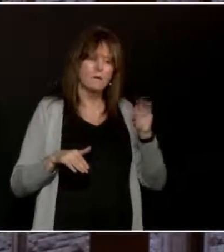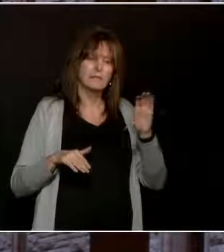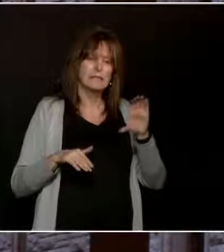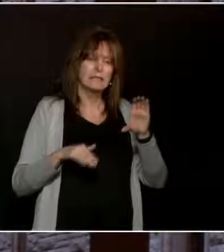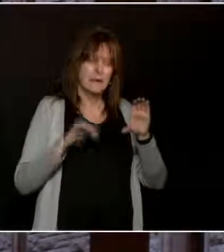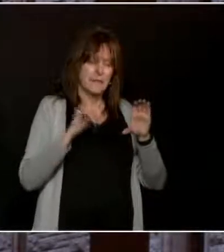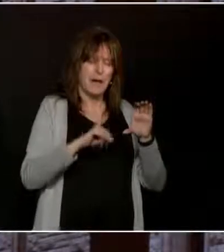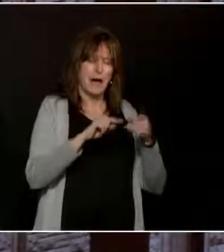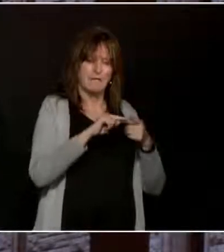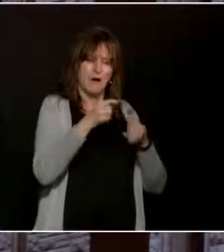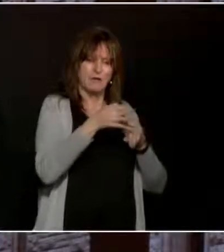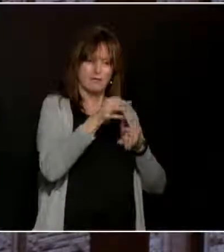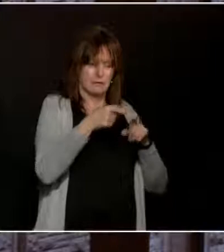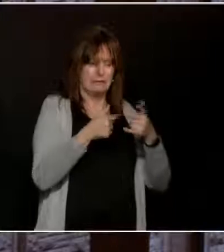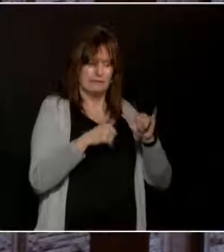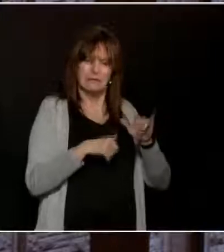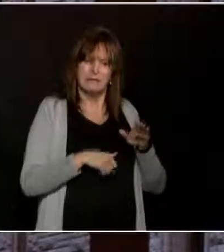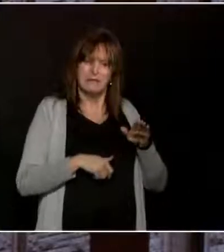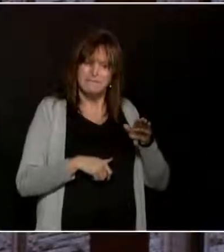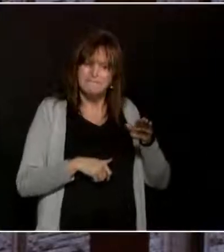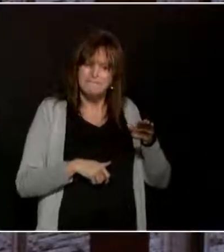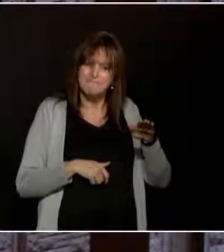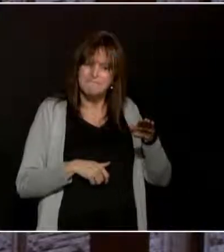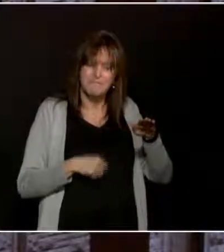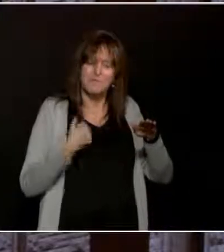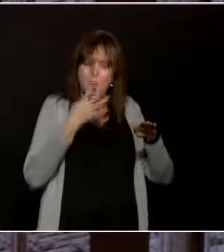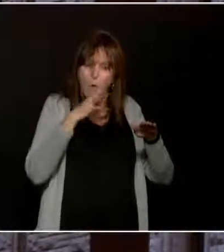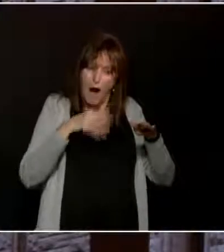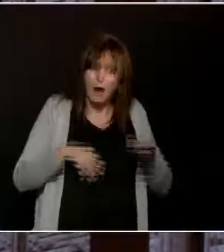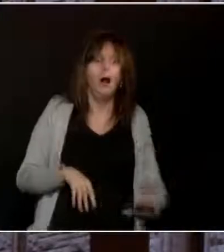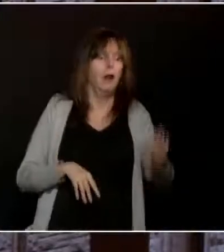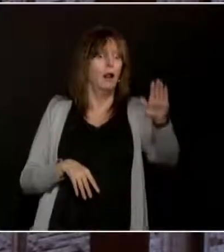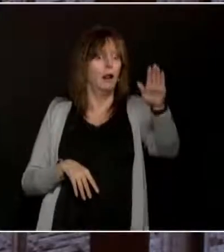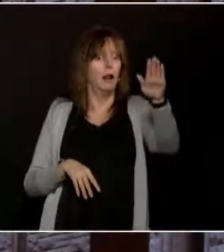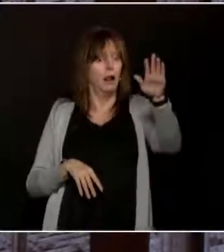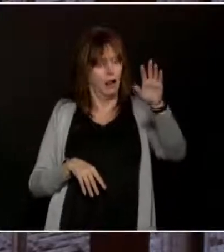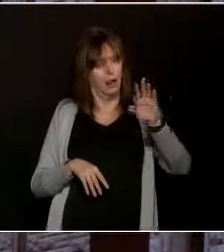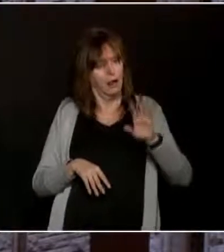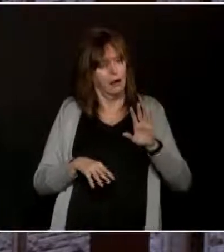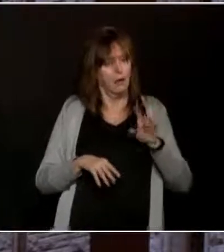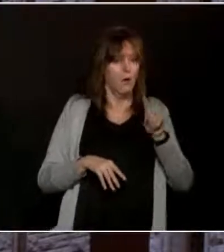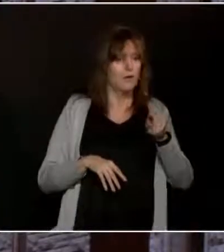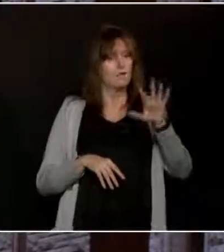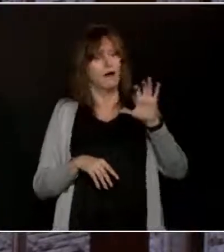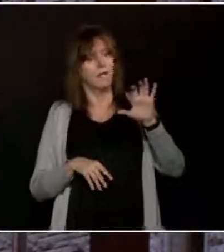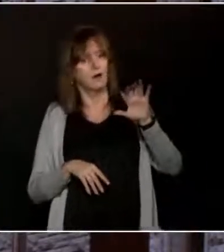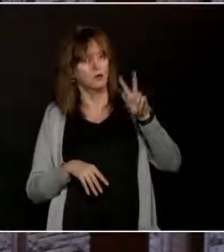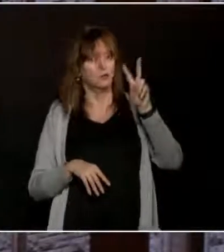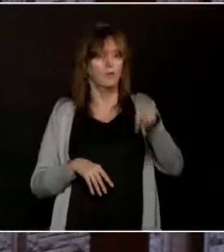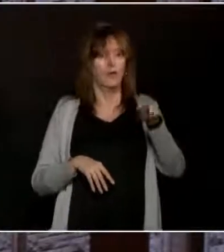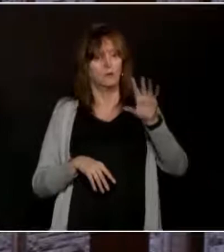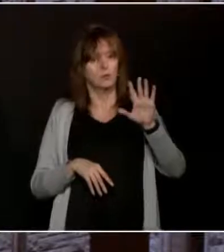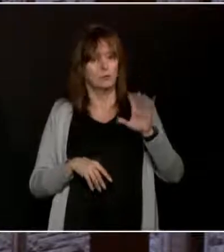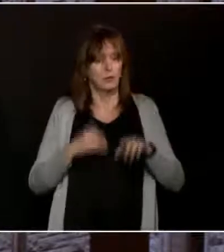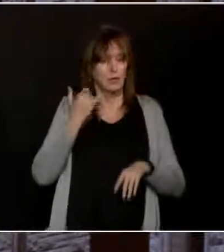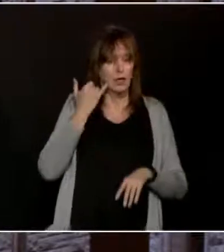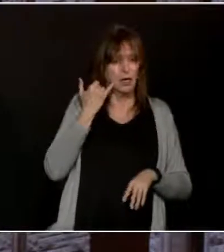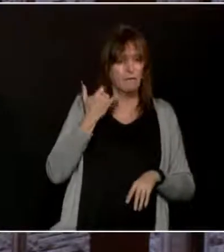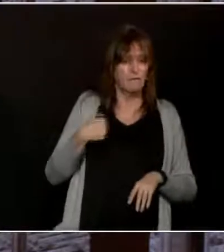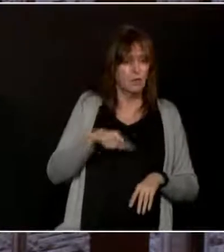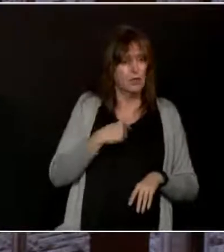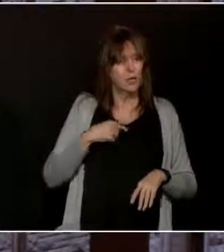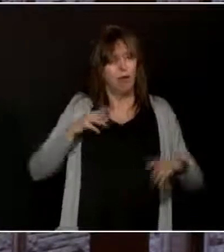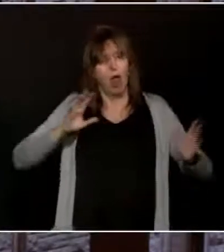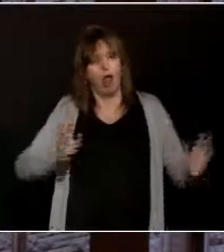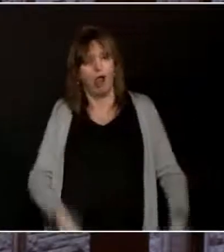What we don't want is them to rapidly escalate and put us back up to 1,500, 2,000, which they said if we're not careful, we could be back to that